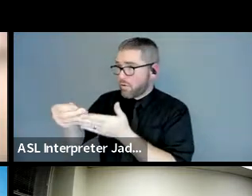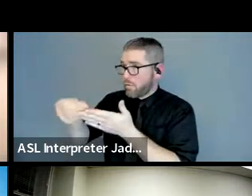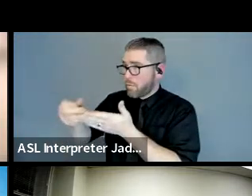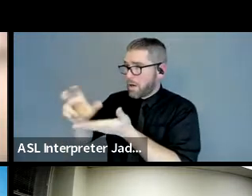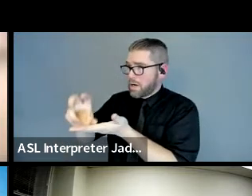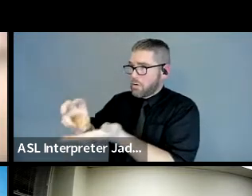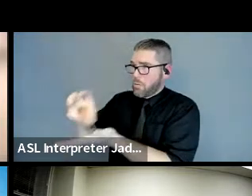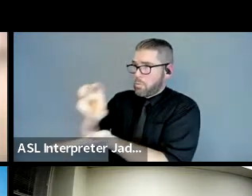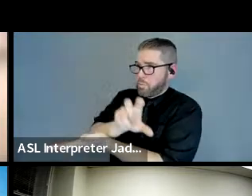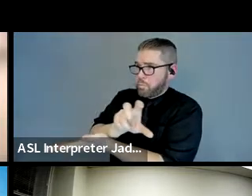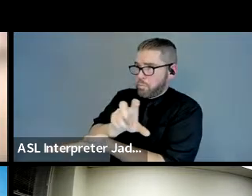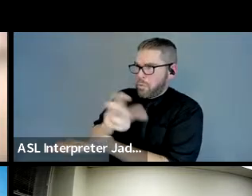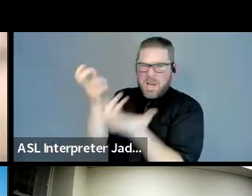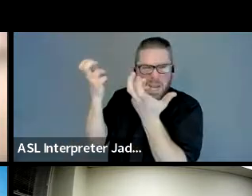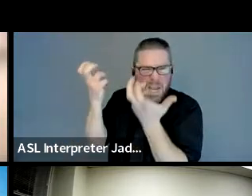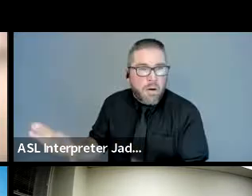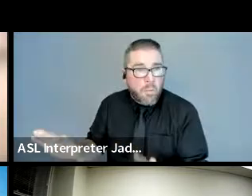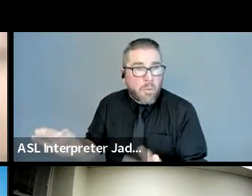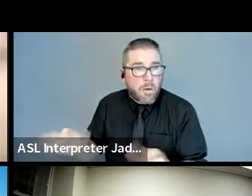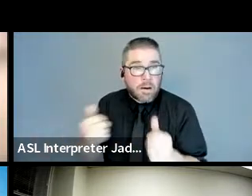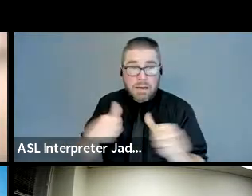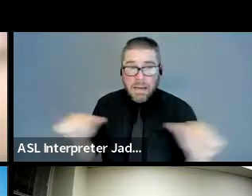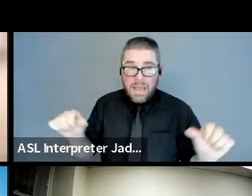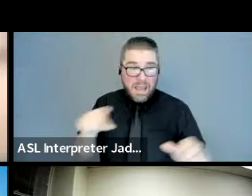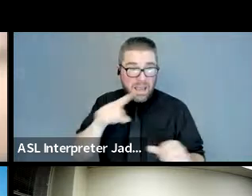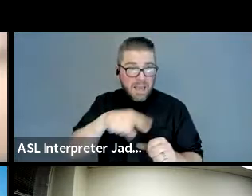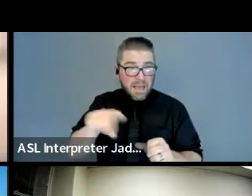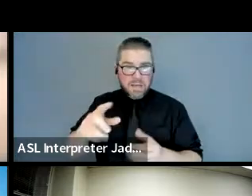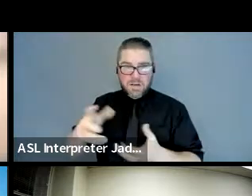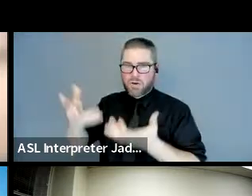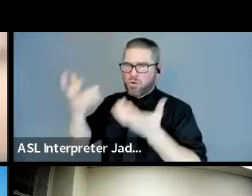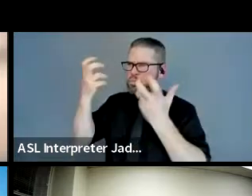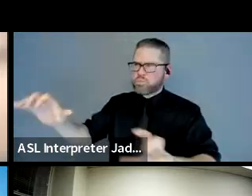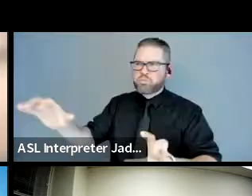By a show of hands, is anyone opposed?